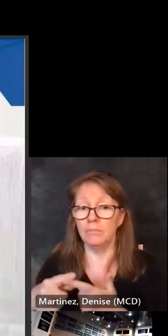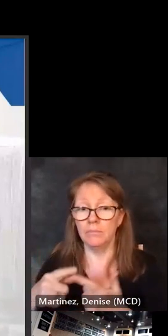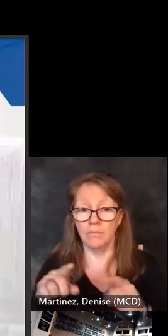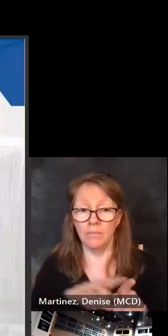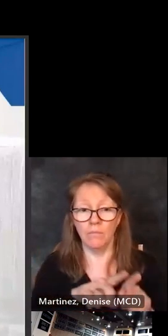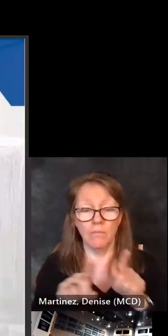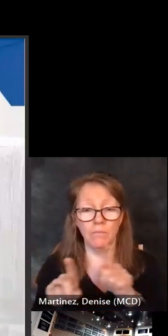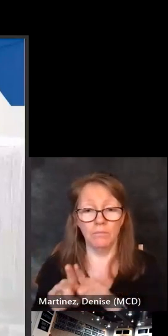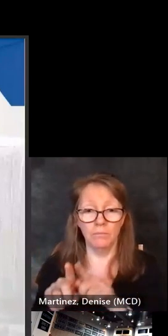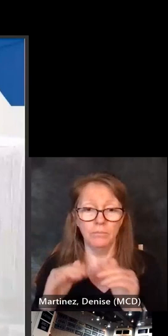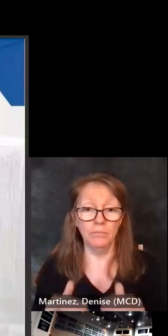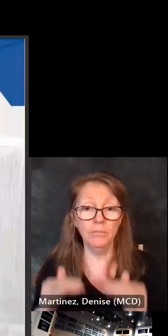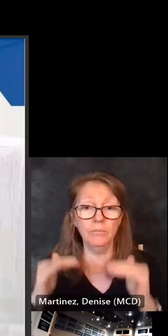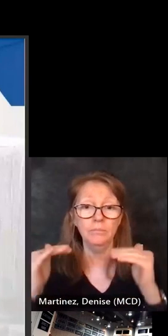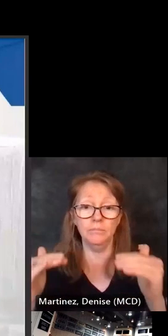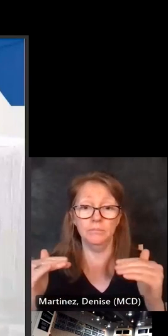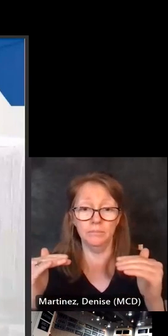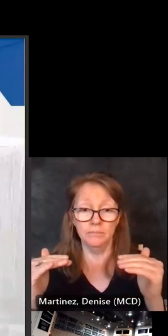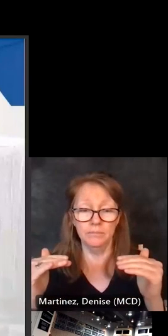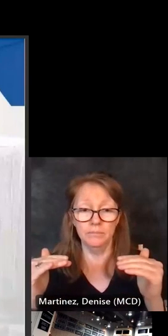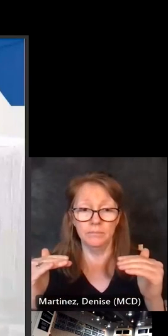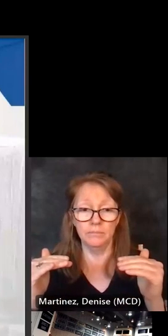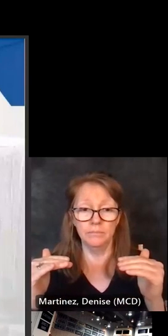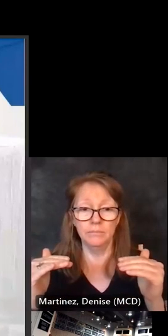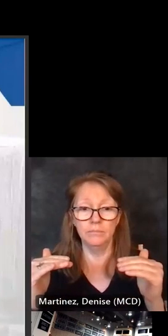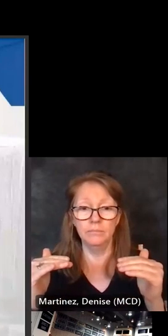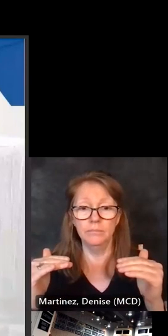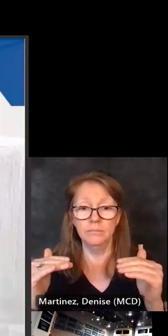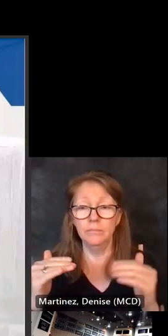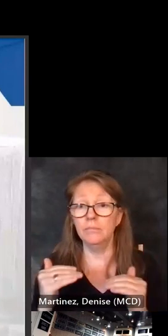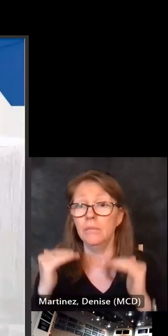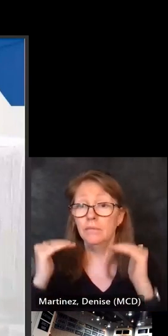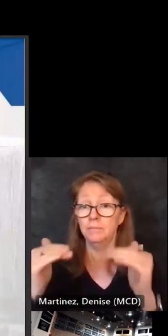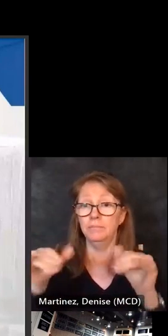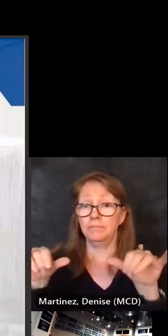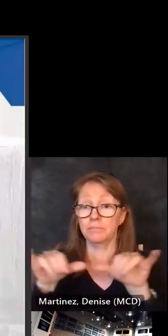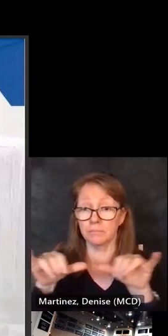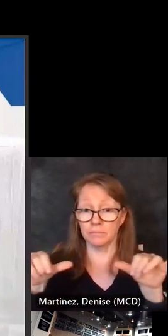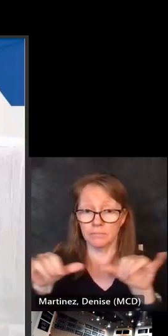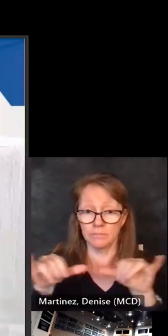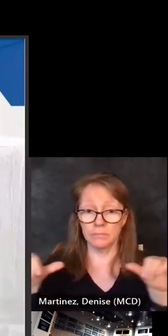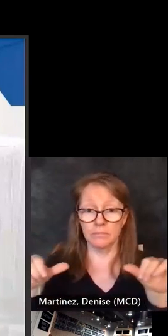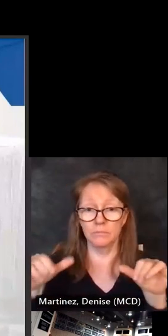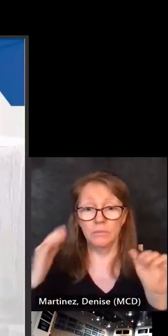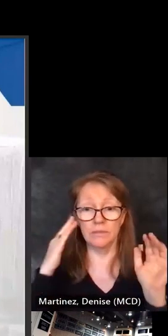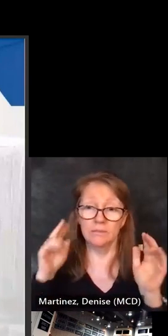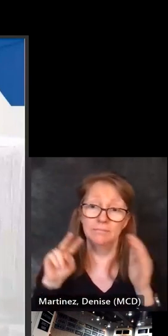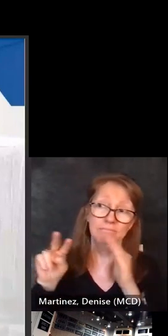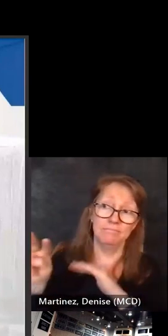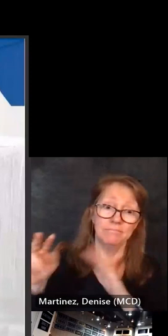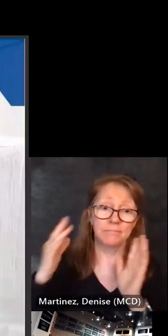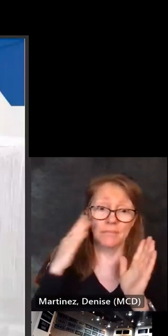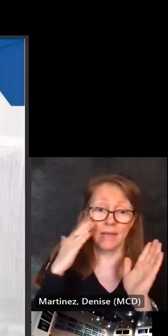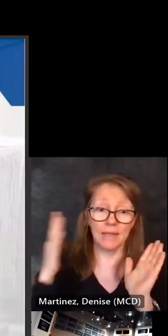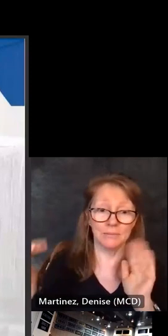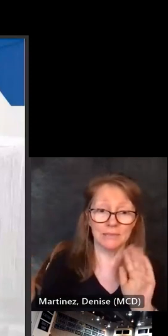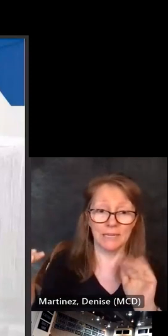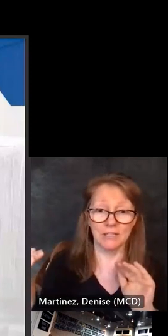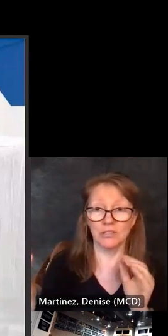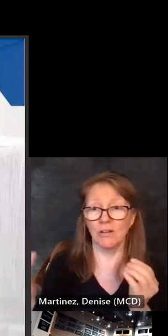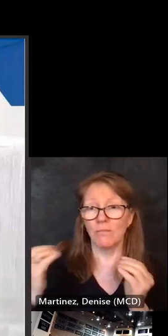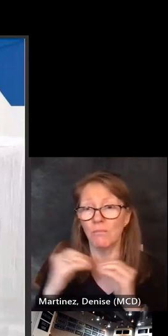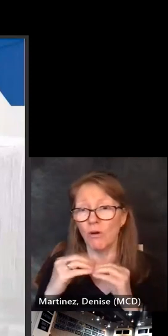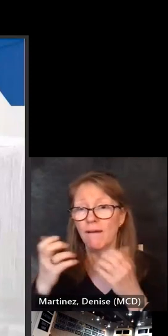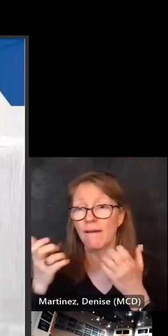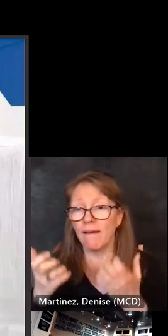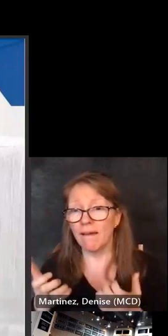for the, you know, anticipation that we'll likely have bigger kind of storms, heavier precipitation in the